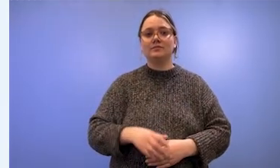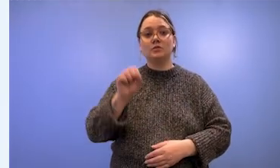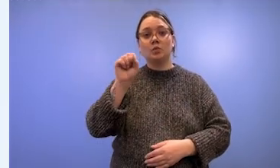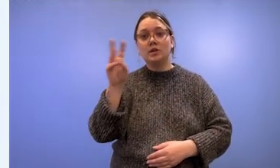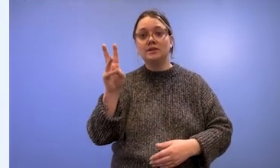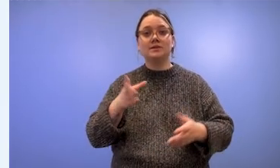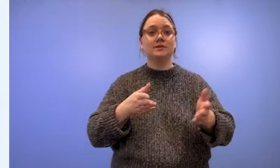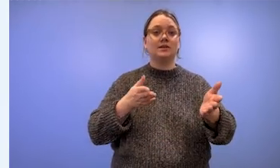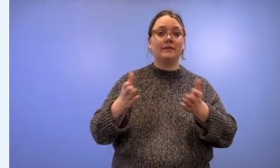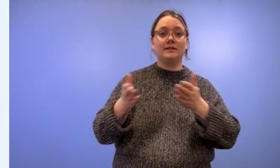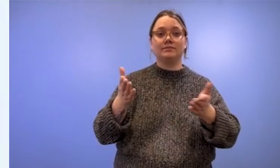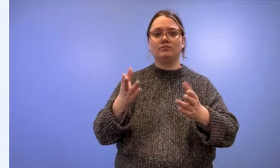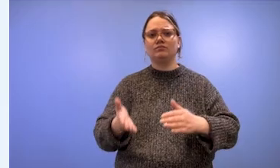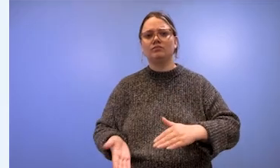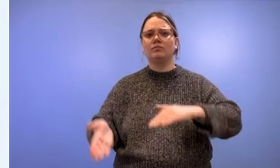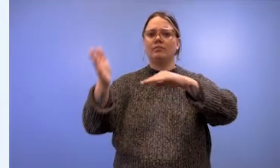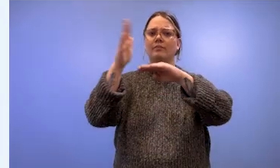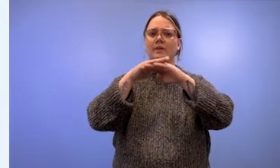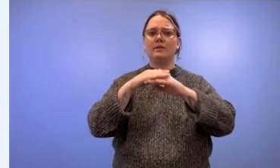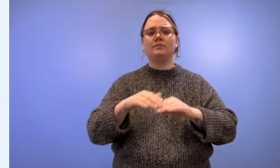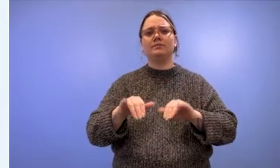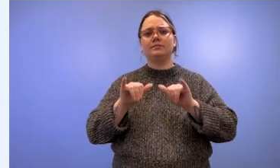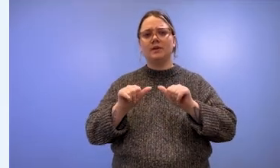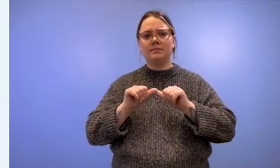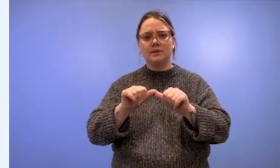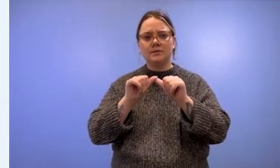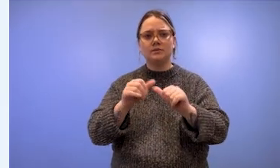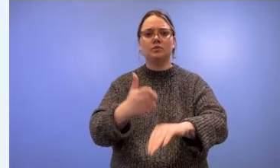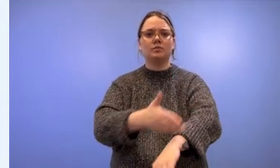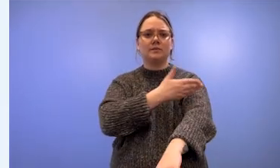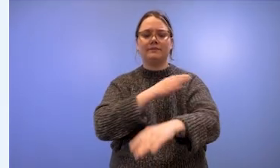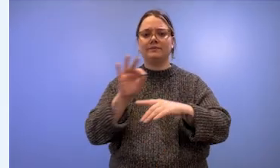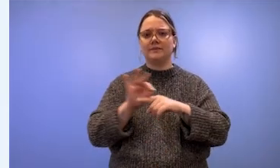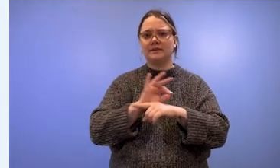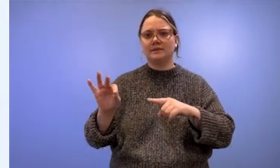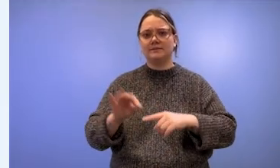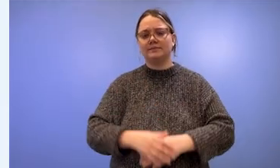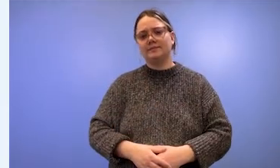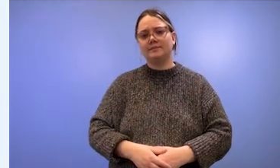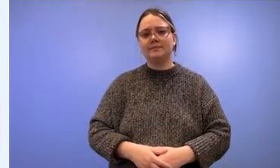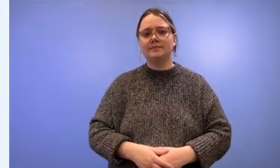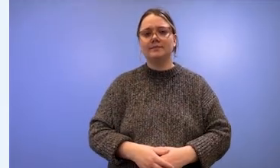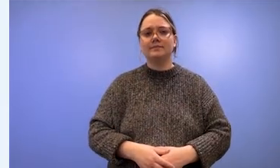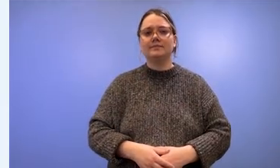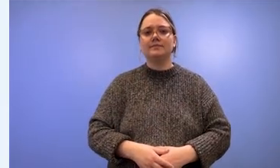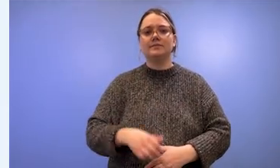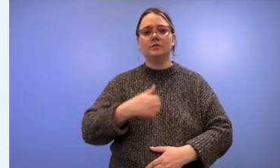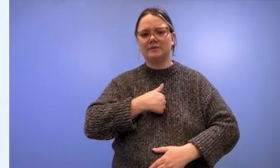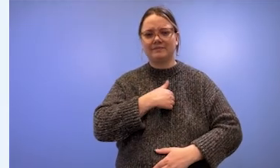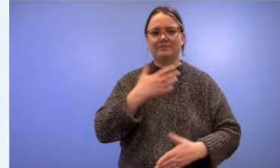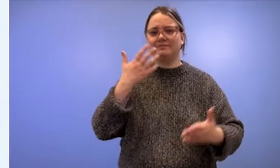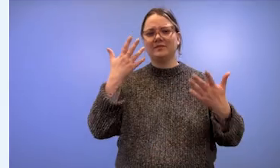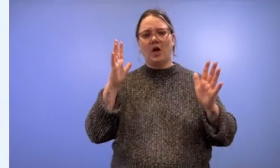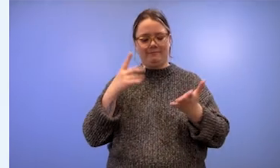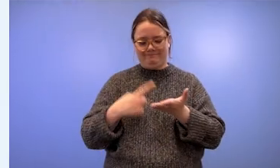software or services used to increase, maintain, or improve functional capabilities. Um, yeah, and